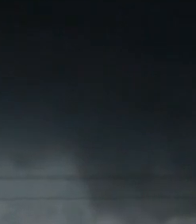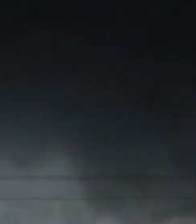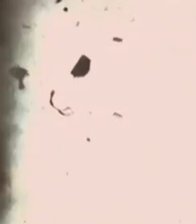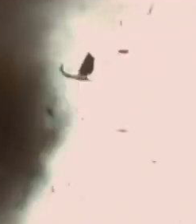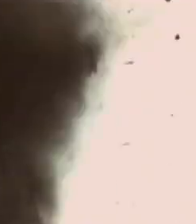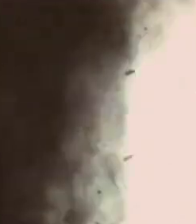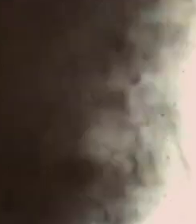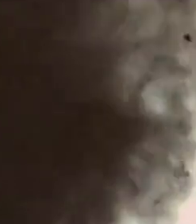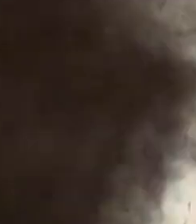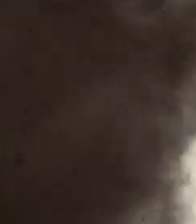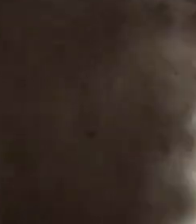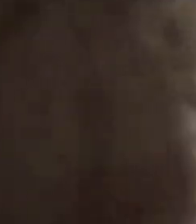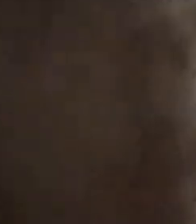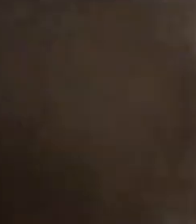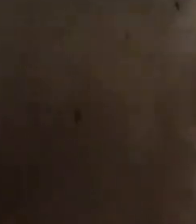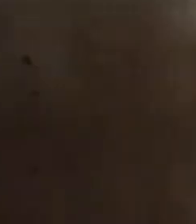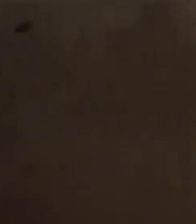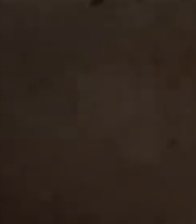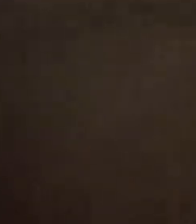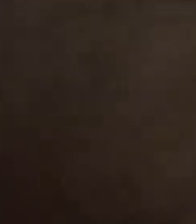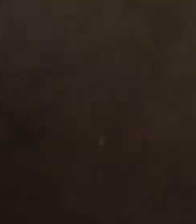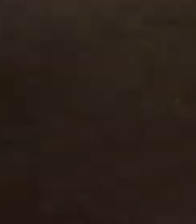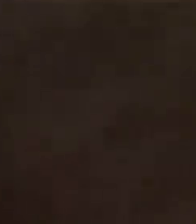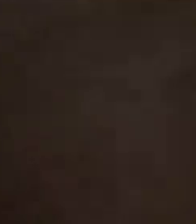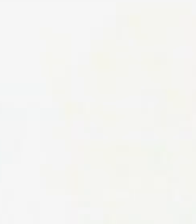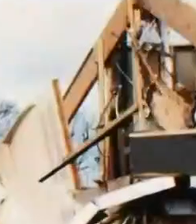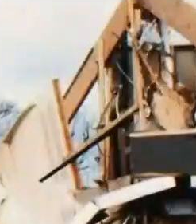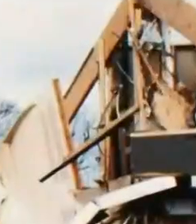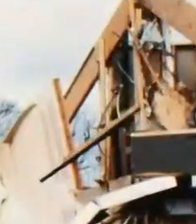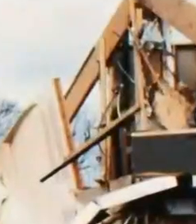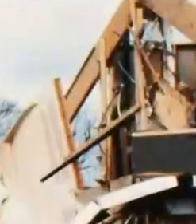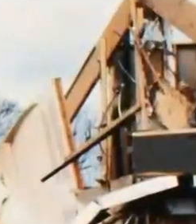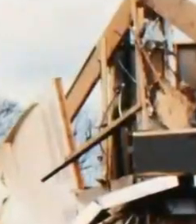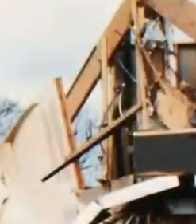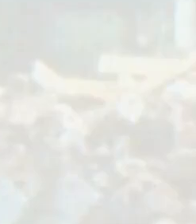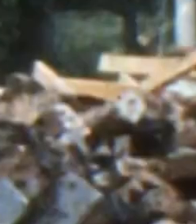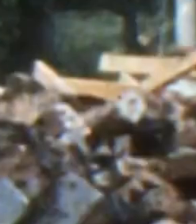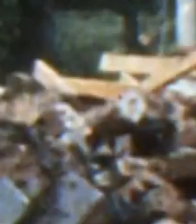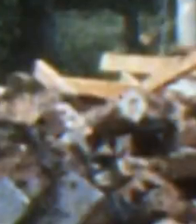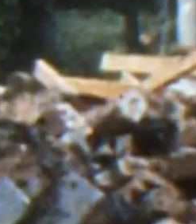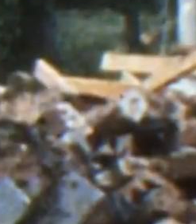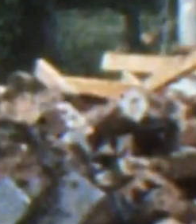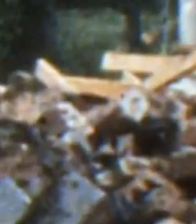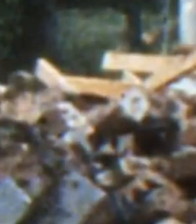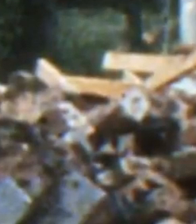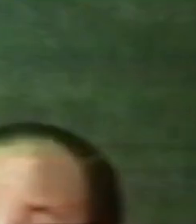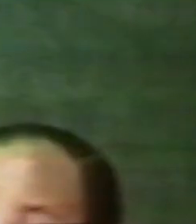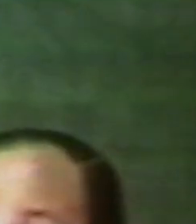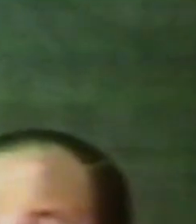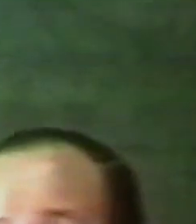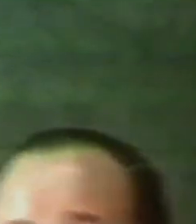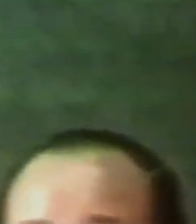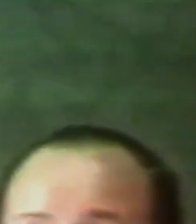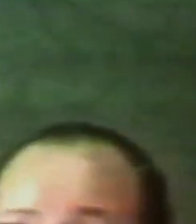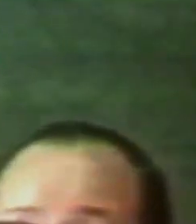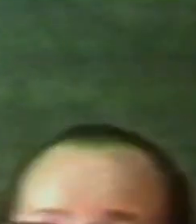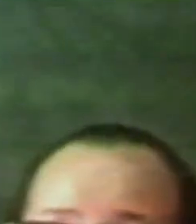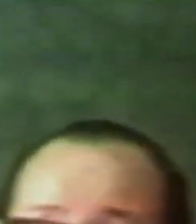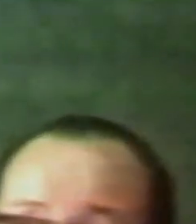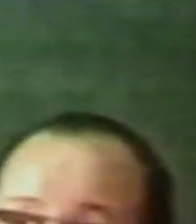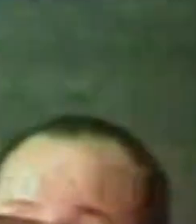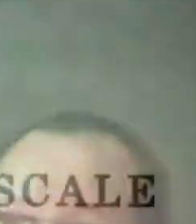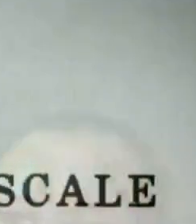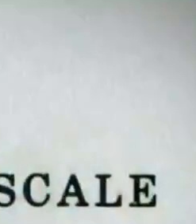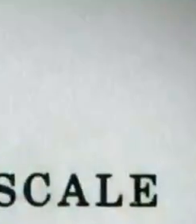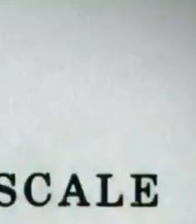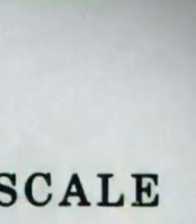Experience. Tornadoes were killing a large number of Americans, and Vegeta was a detective looking for clues. He came up with ideas that were